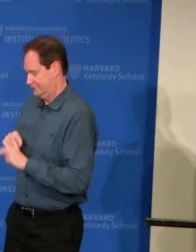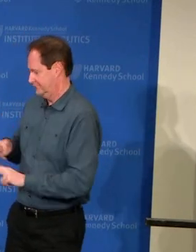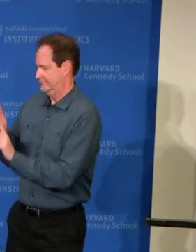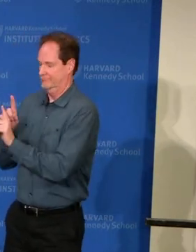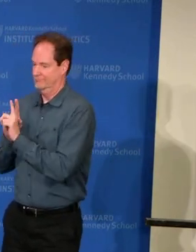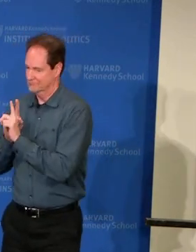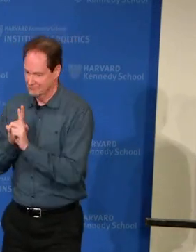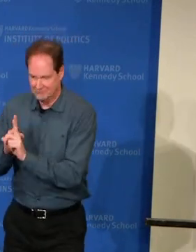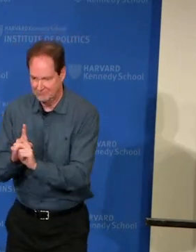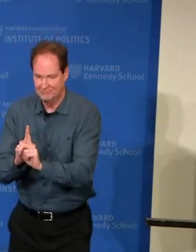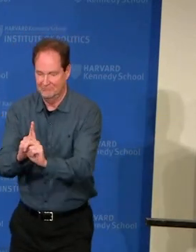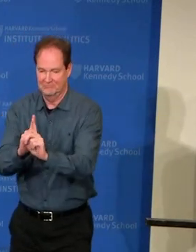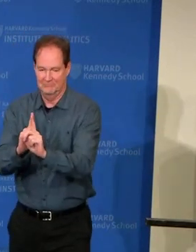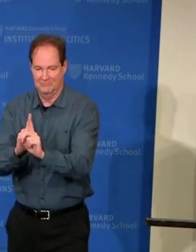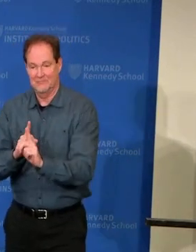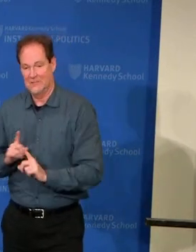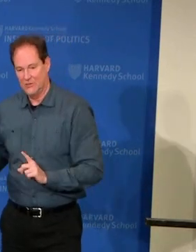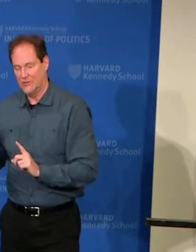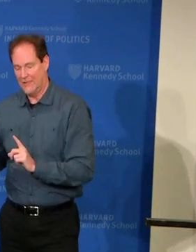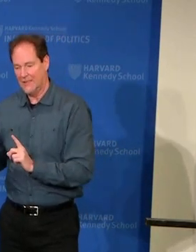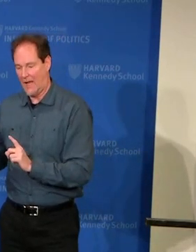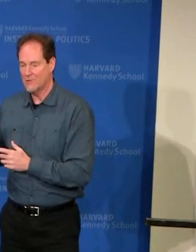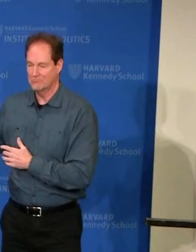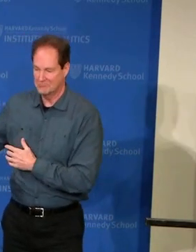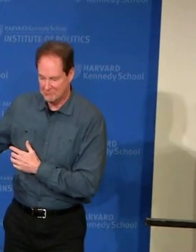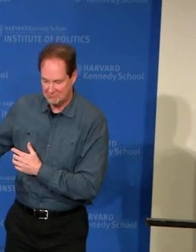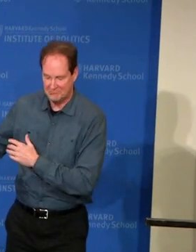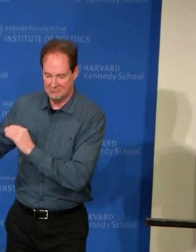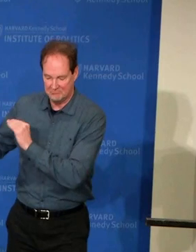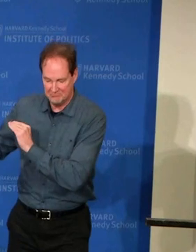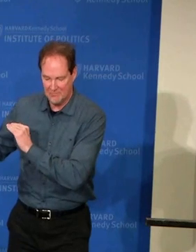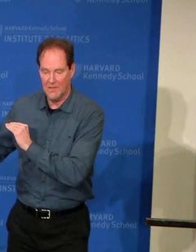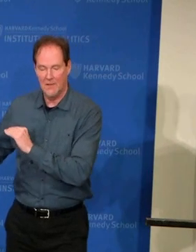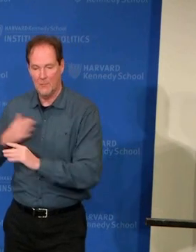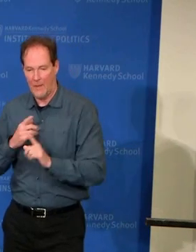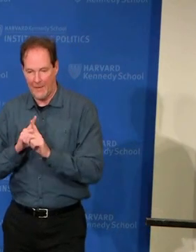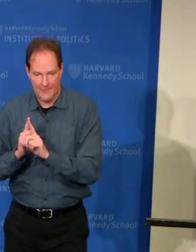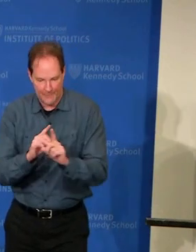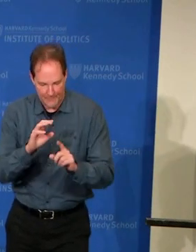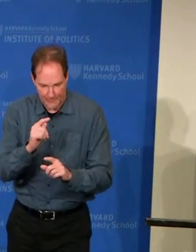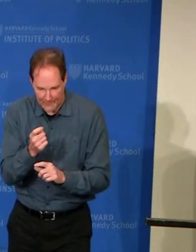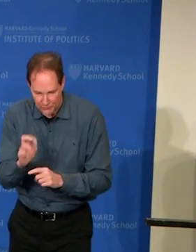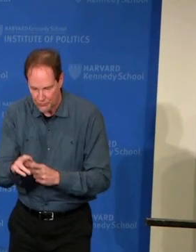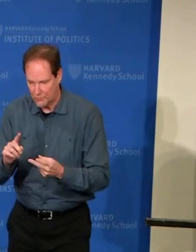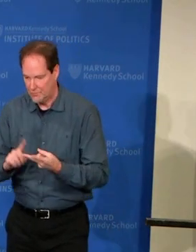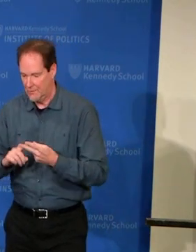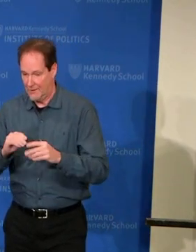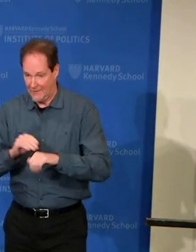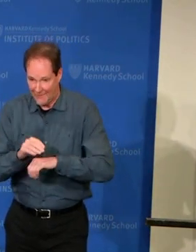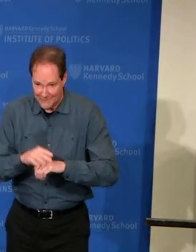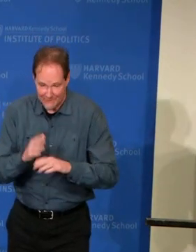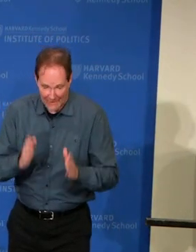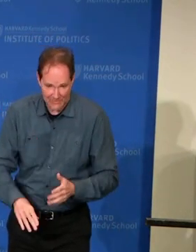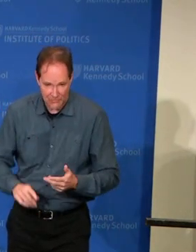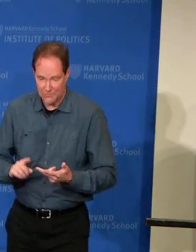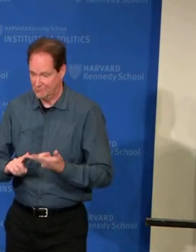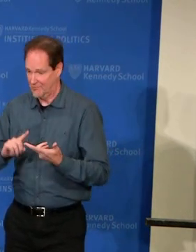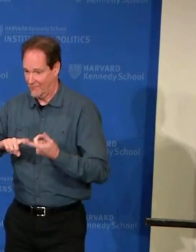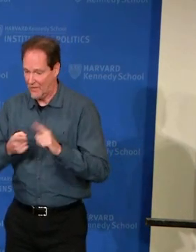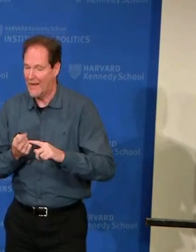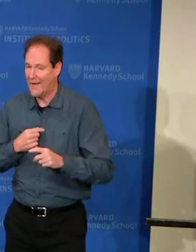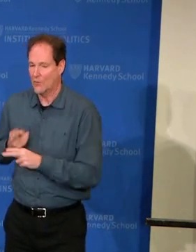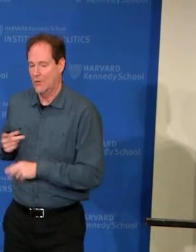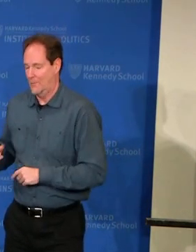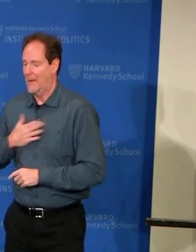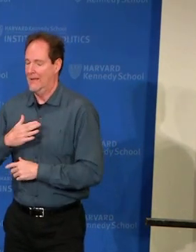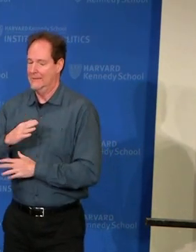took me under her wing, and she became my mentor, my advisor, my friend, and I also call her my DC mom. And